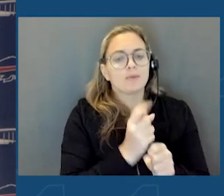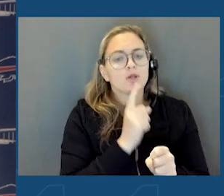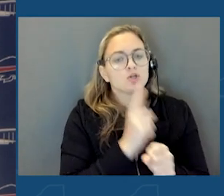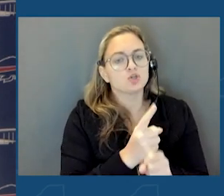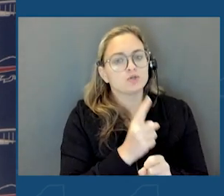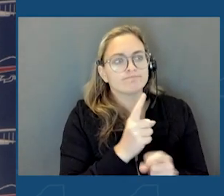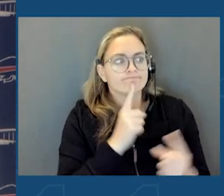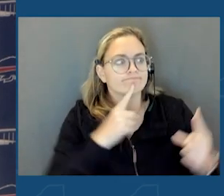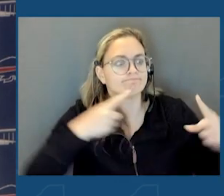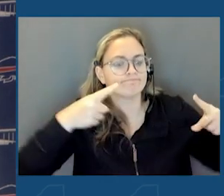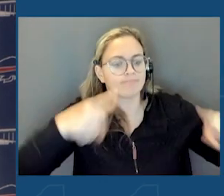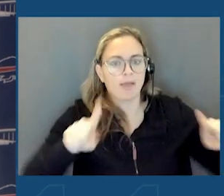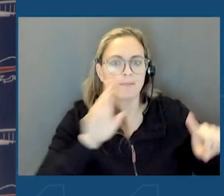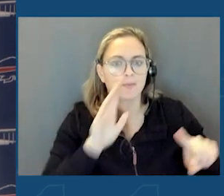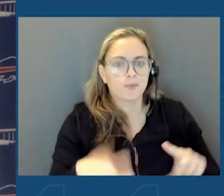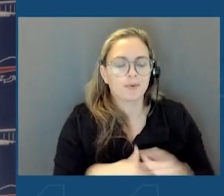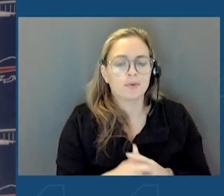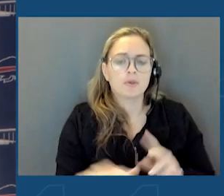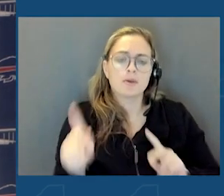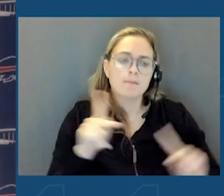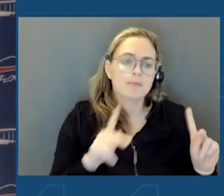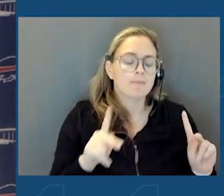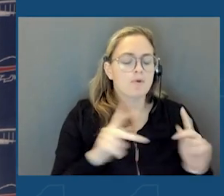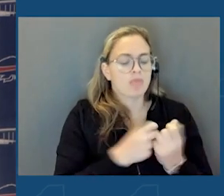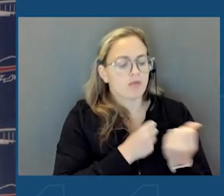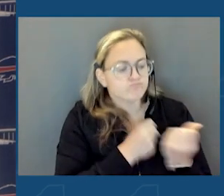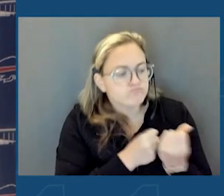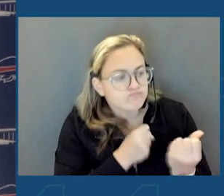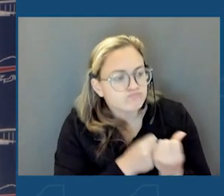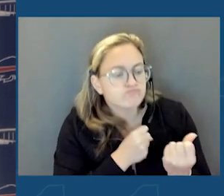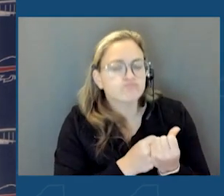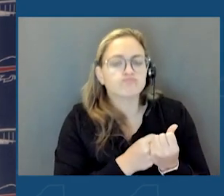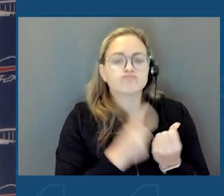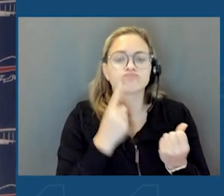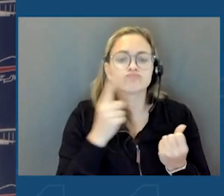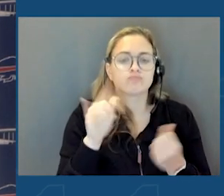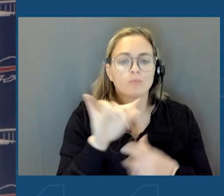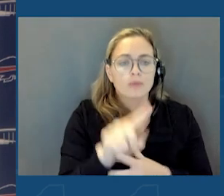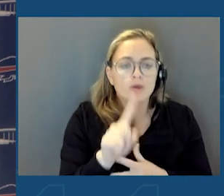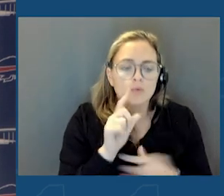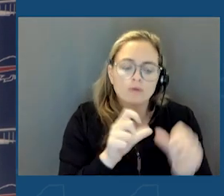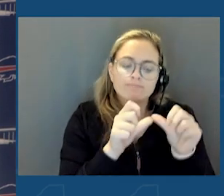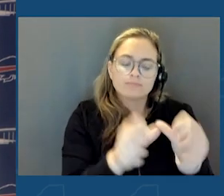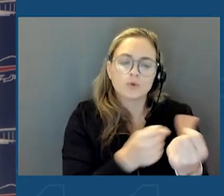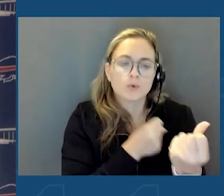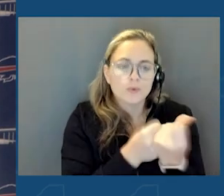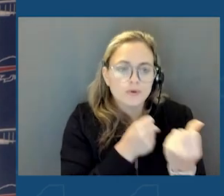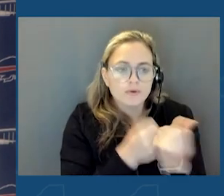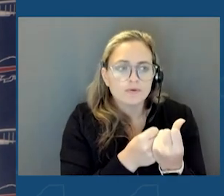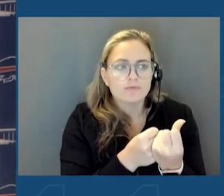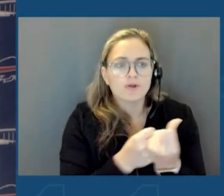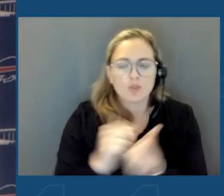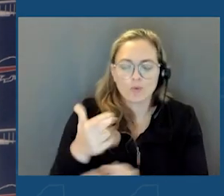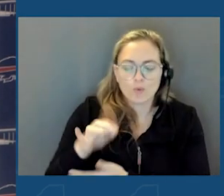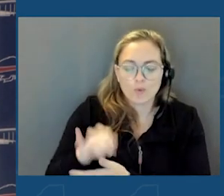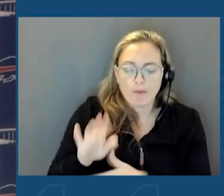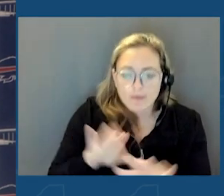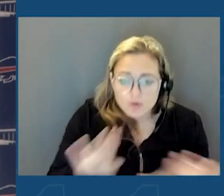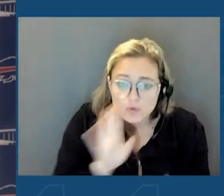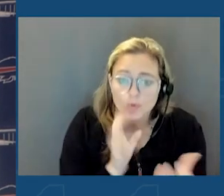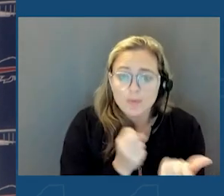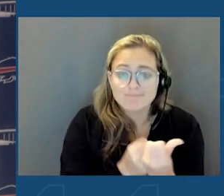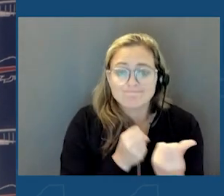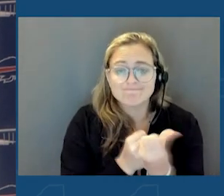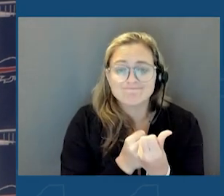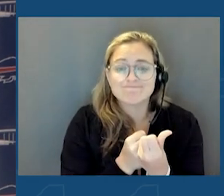people who grew up in this community cheering for the Bills will be cheering and their grandchildren will be cheering for many years to